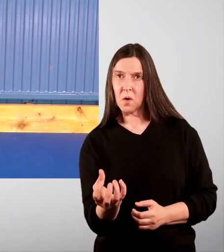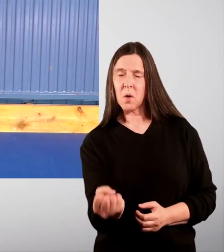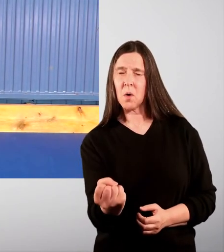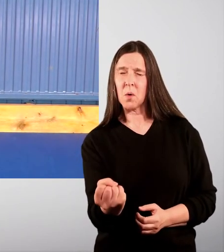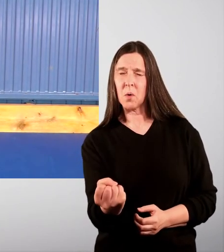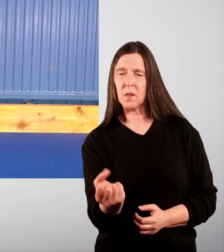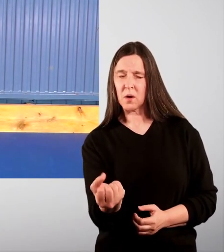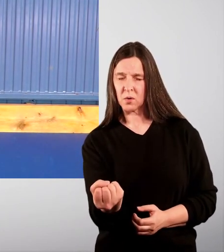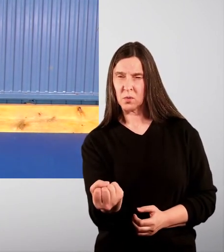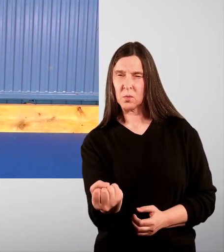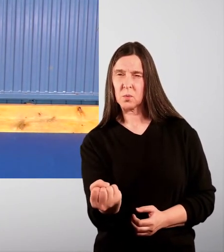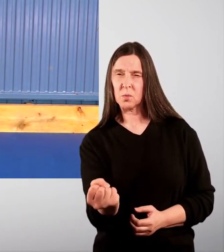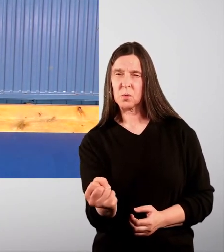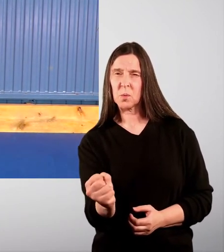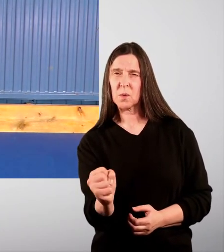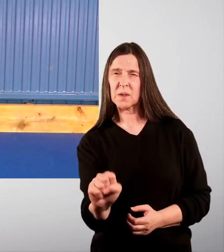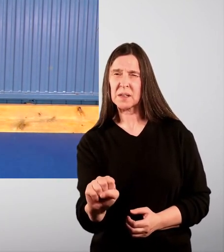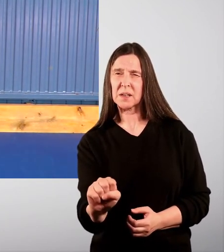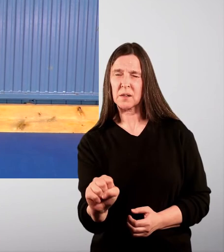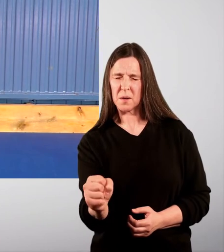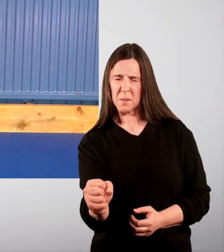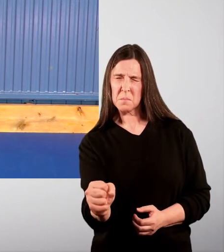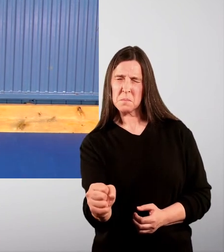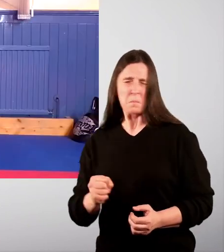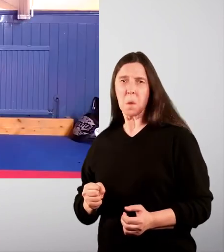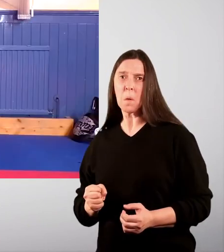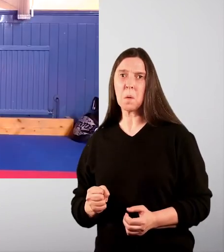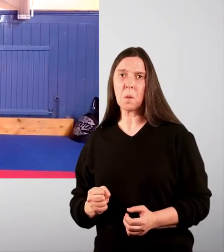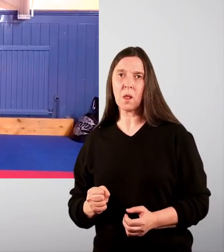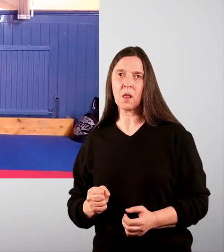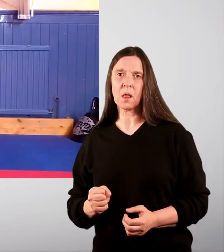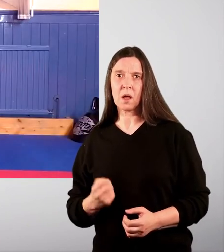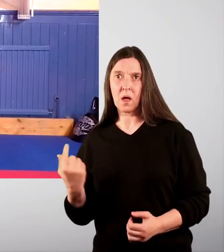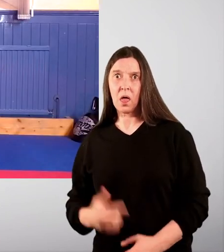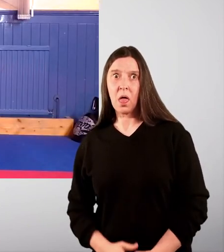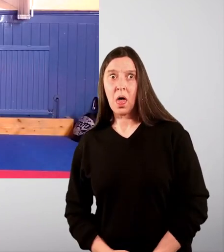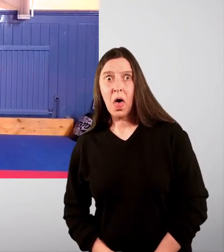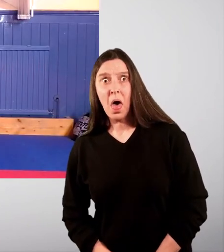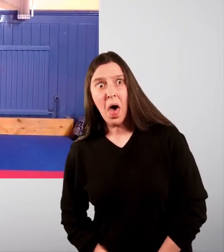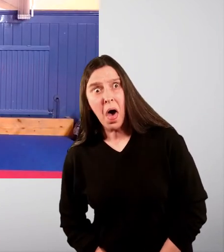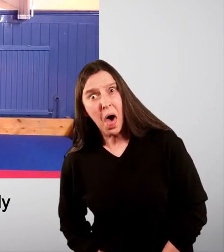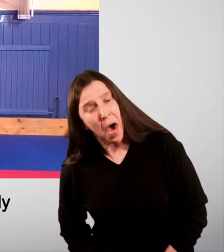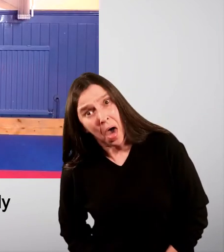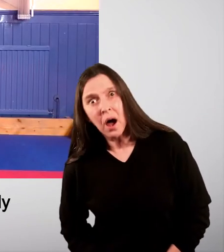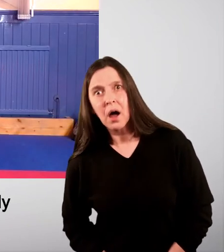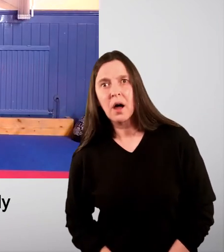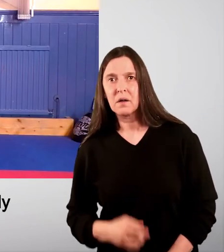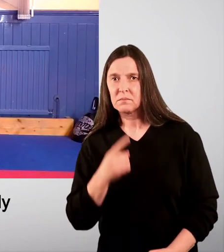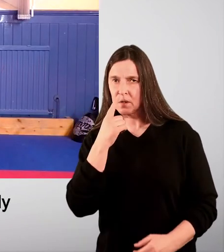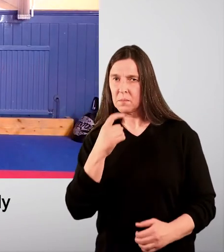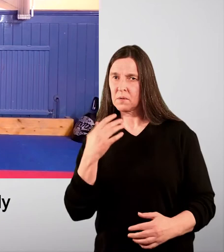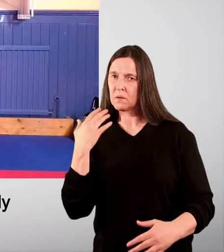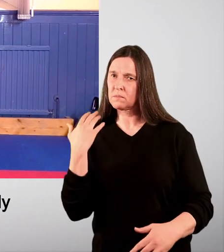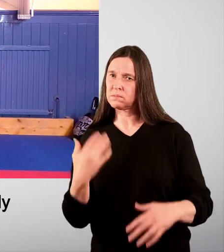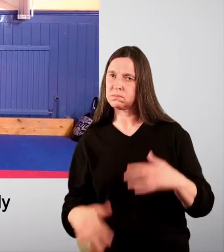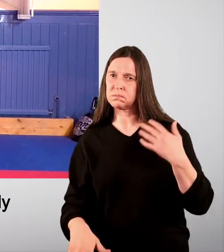the testicles, twist and pull. And yank out as hard as you can. And that will do a lot of damage to the